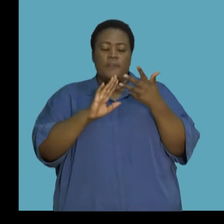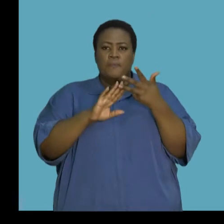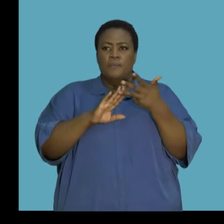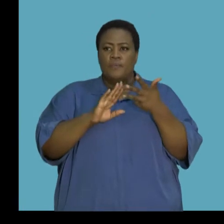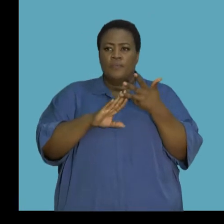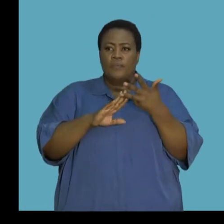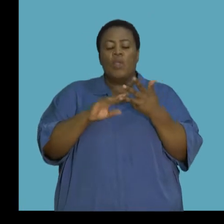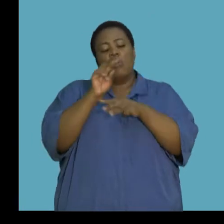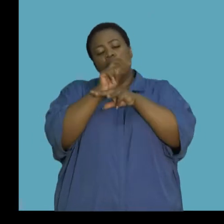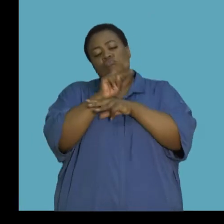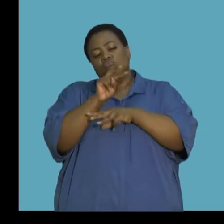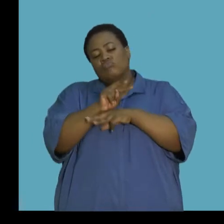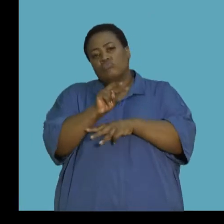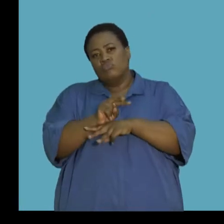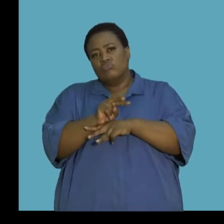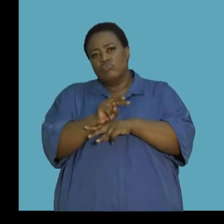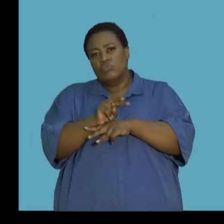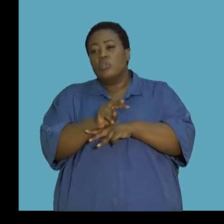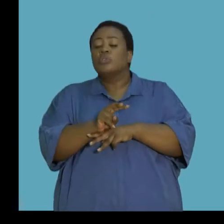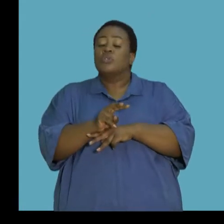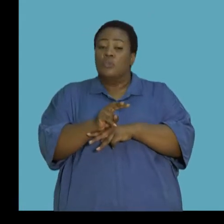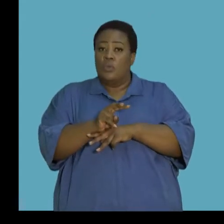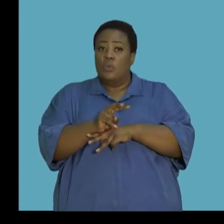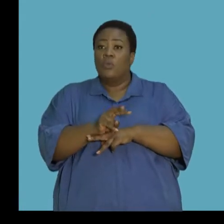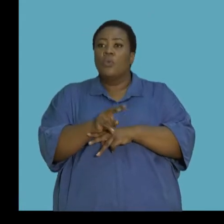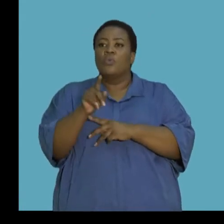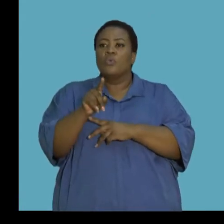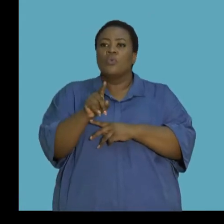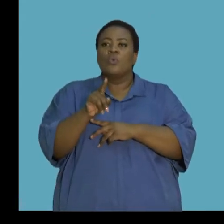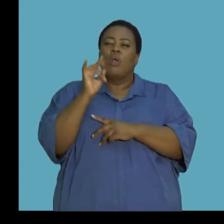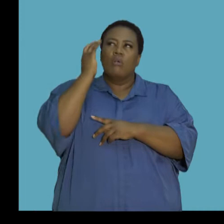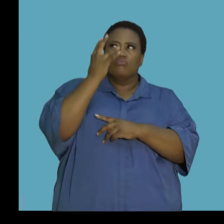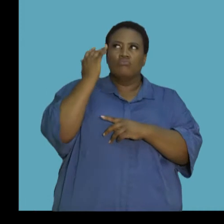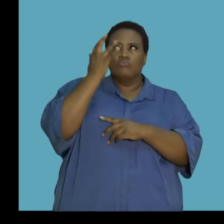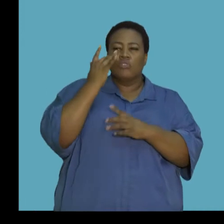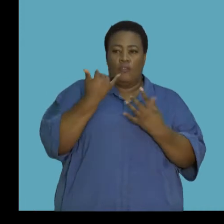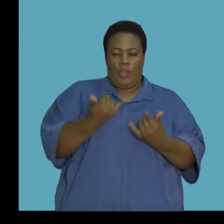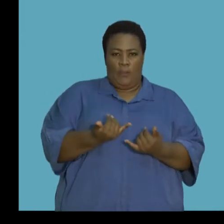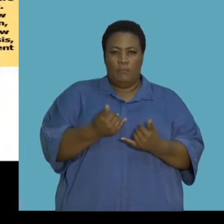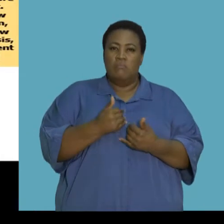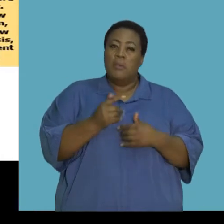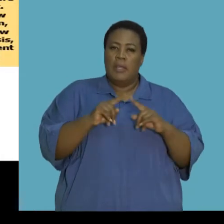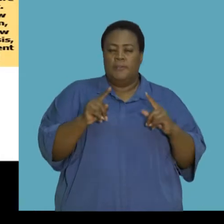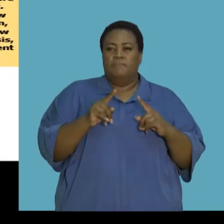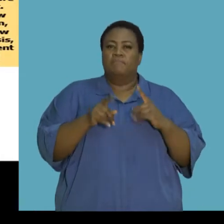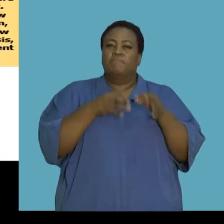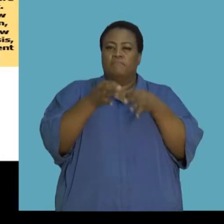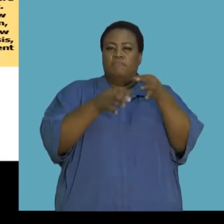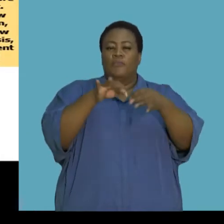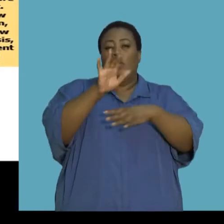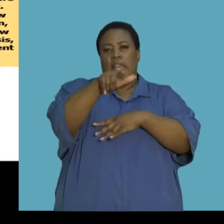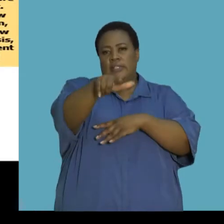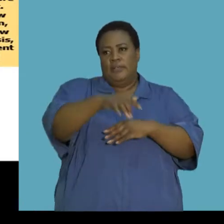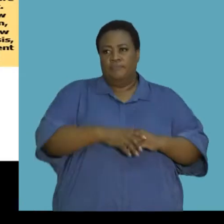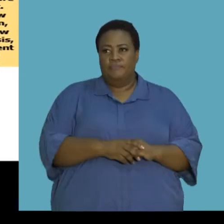to make an observation. So I'm going to leave that with you guys to kind of simmer over as we get through this lesson.